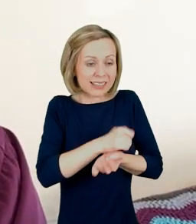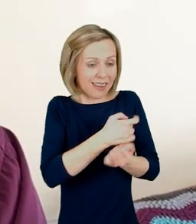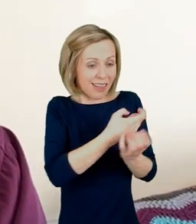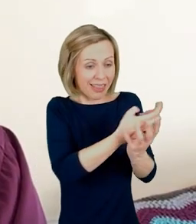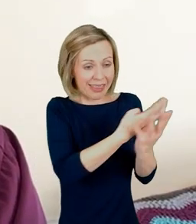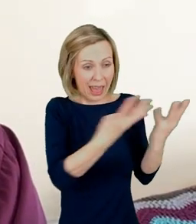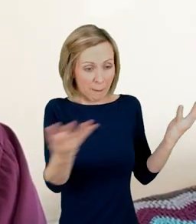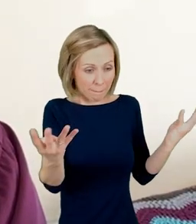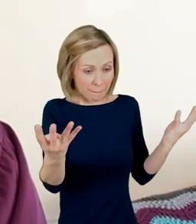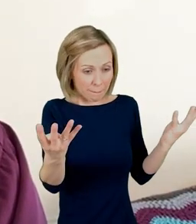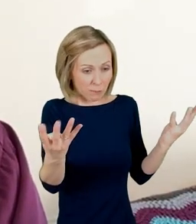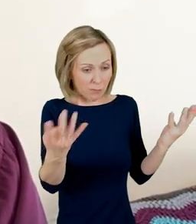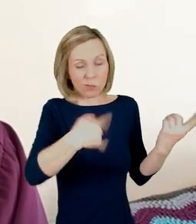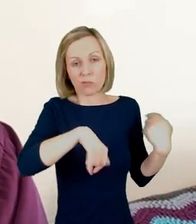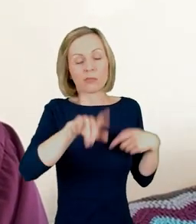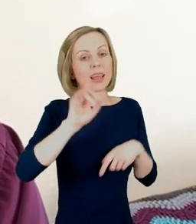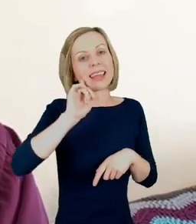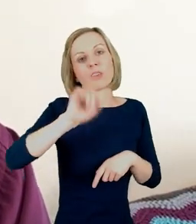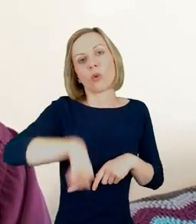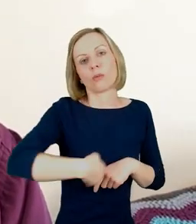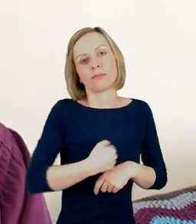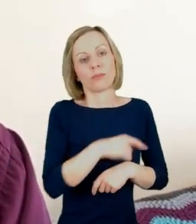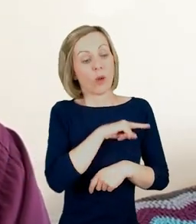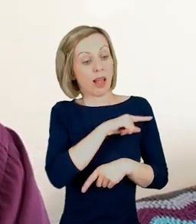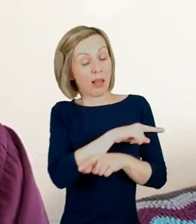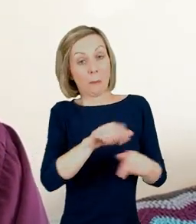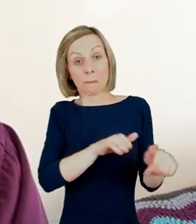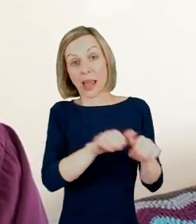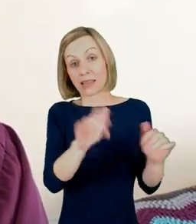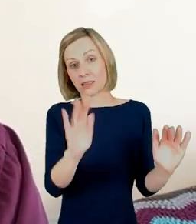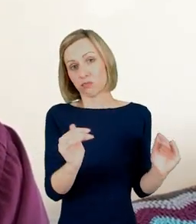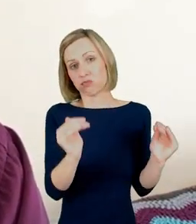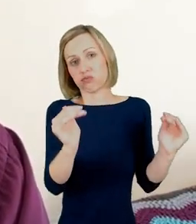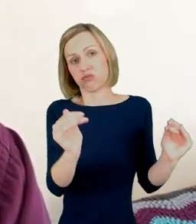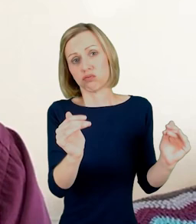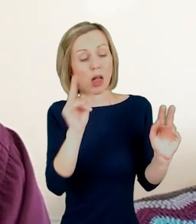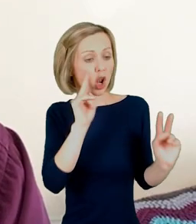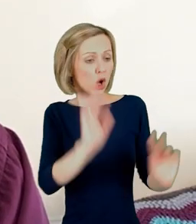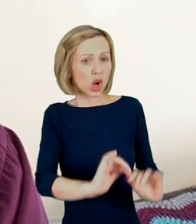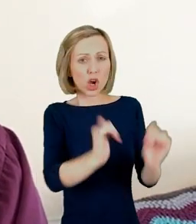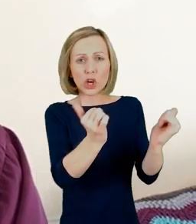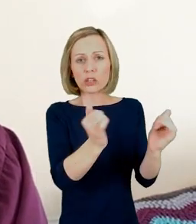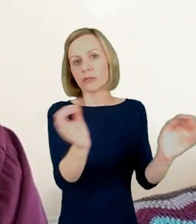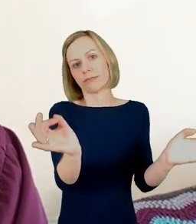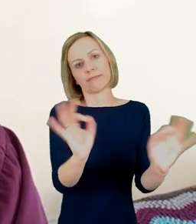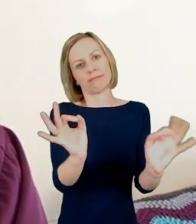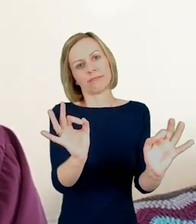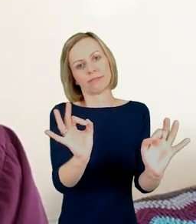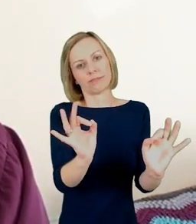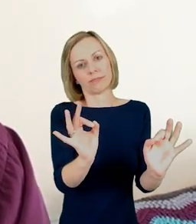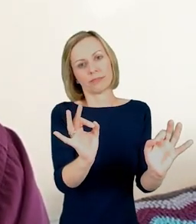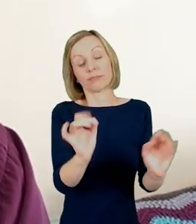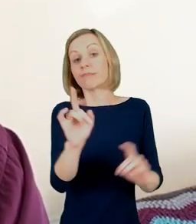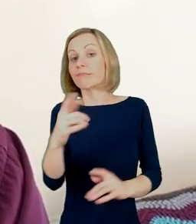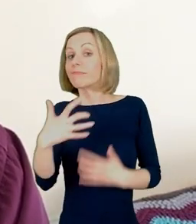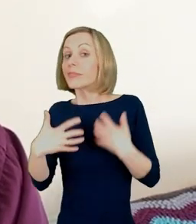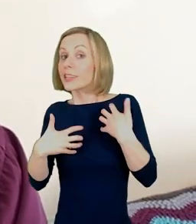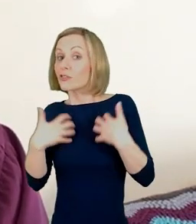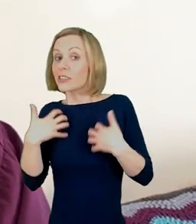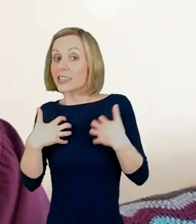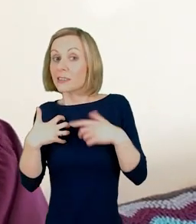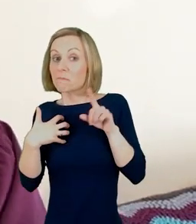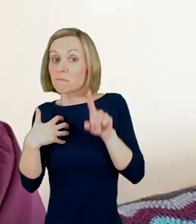through. These are not people at their best, and they do not look their best. And